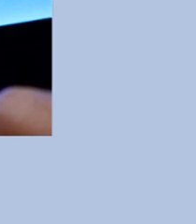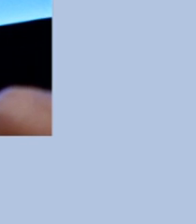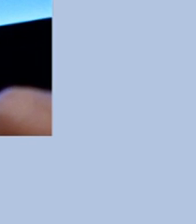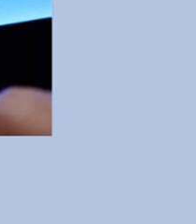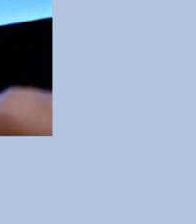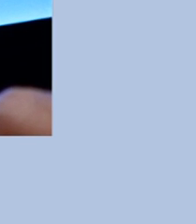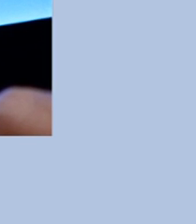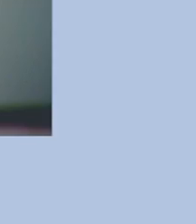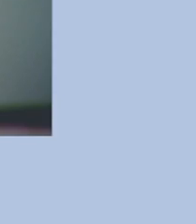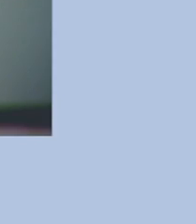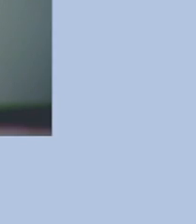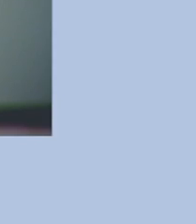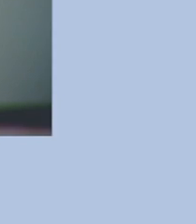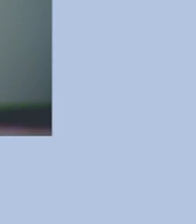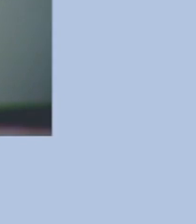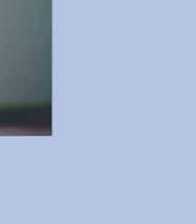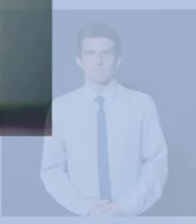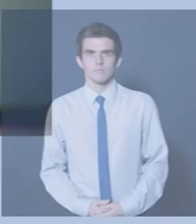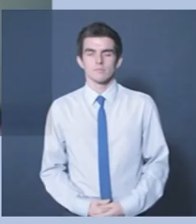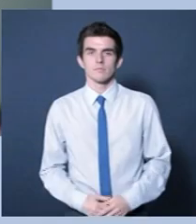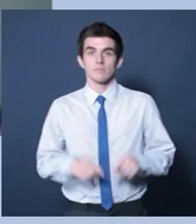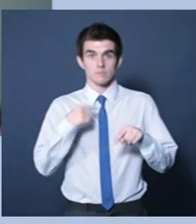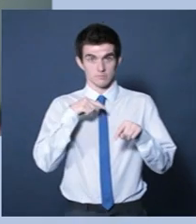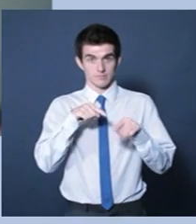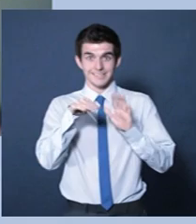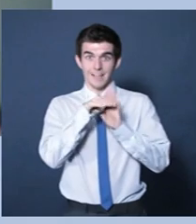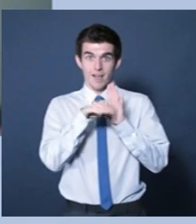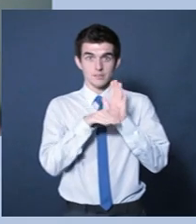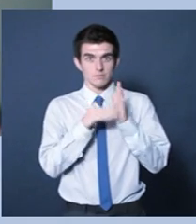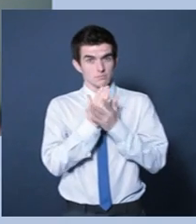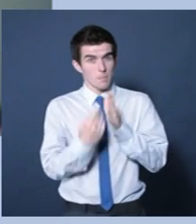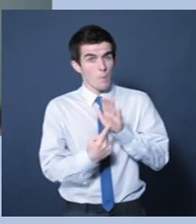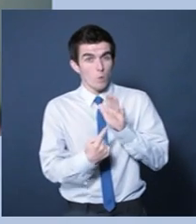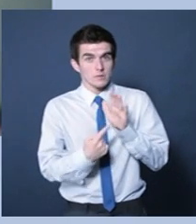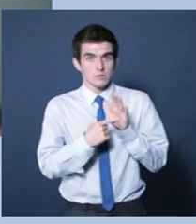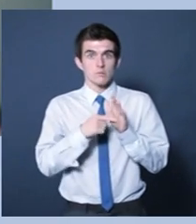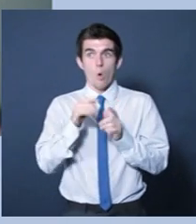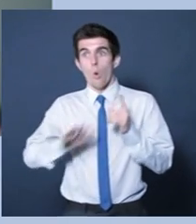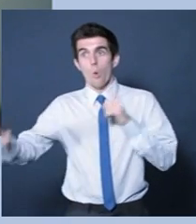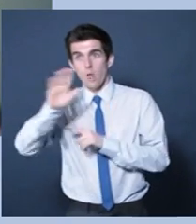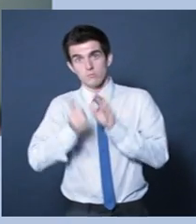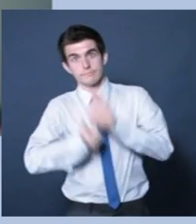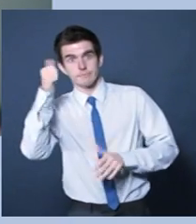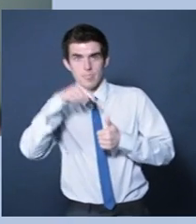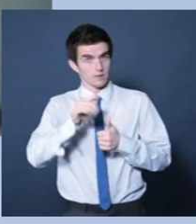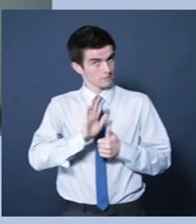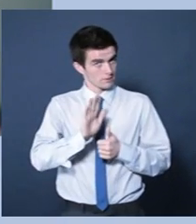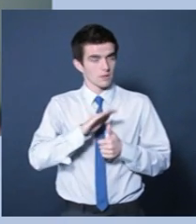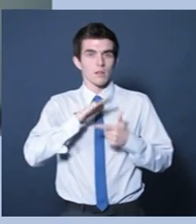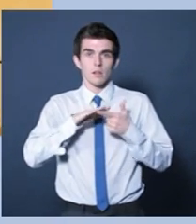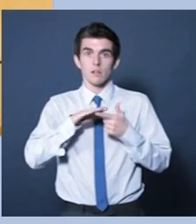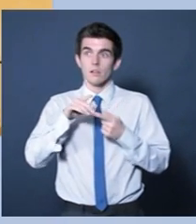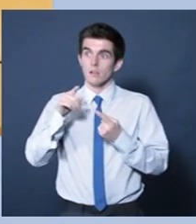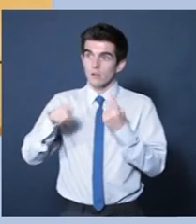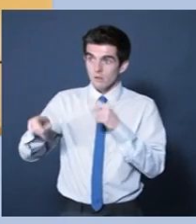Standards are incredibly important. Firstly, because not everybody is an expert in this area. So our standard tries to